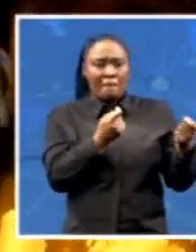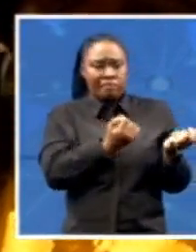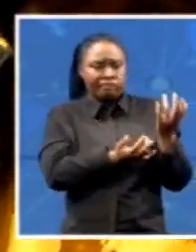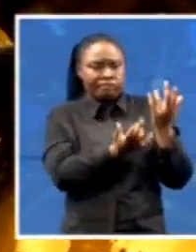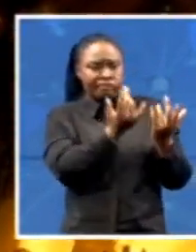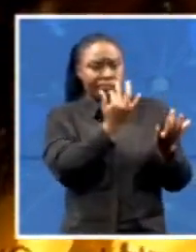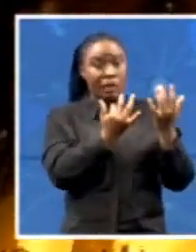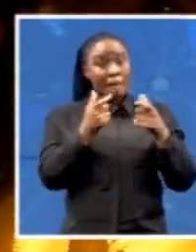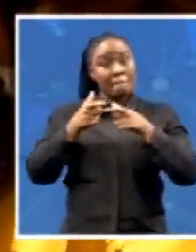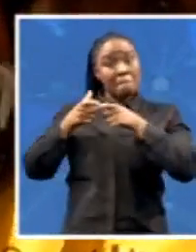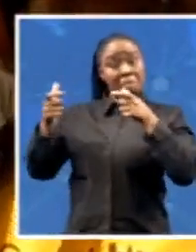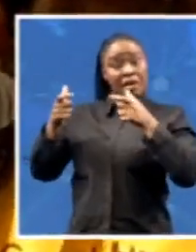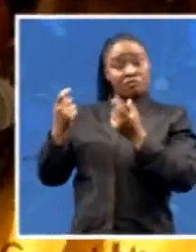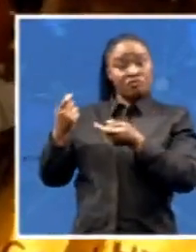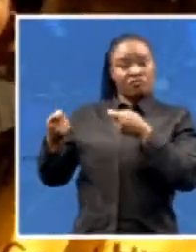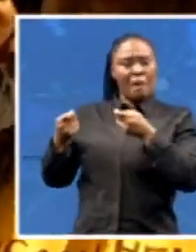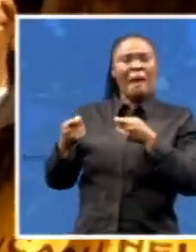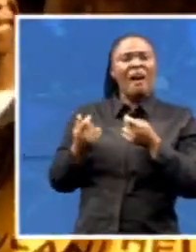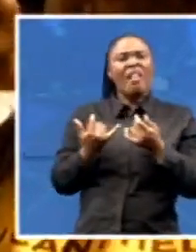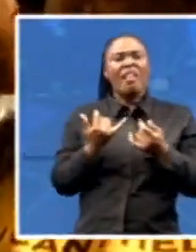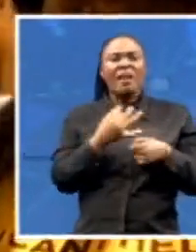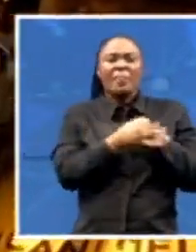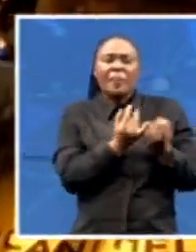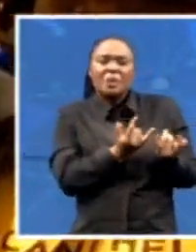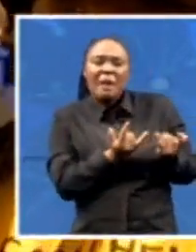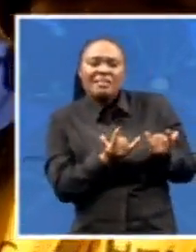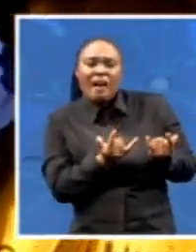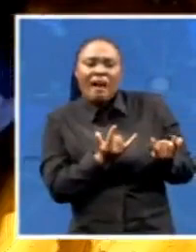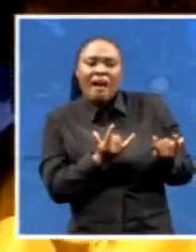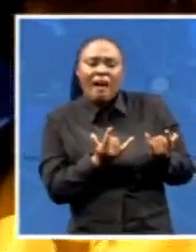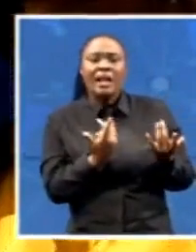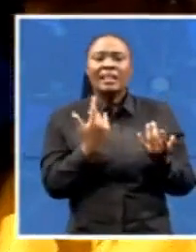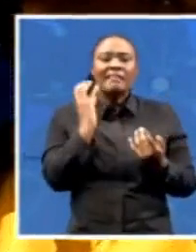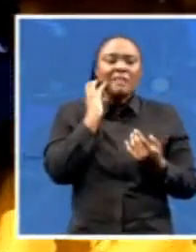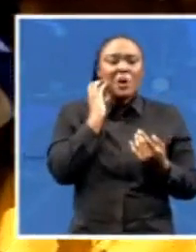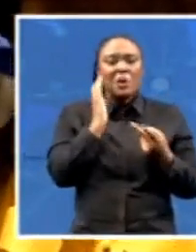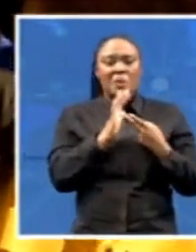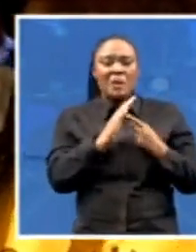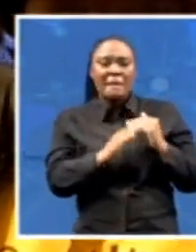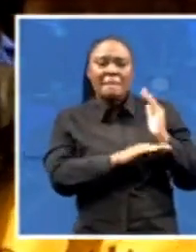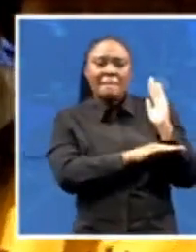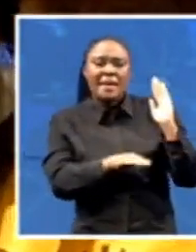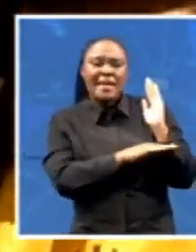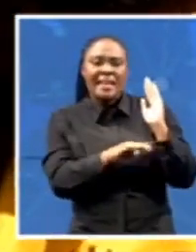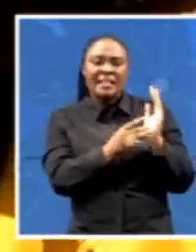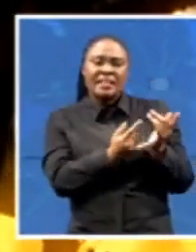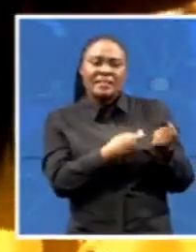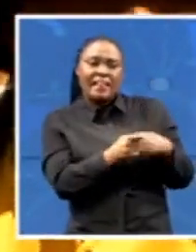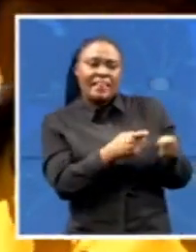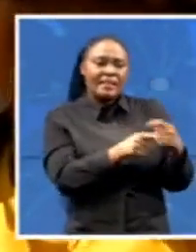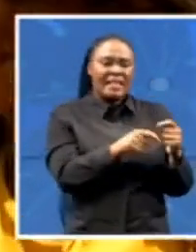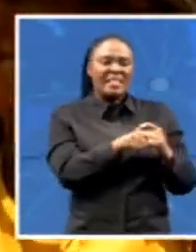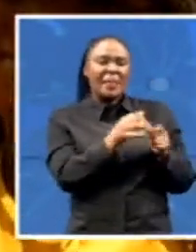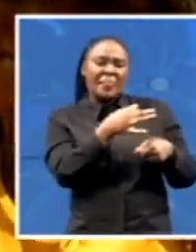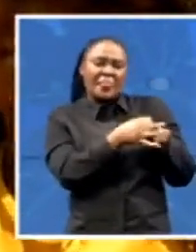puzzle shops, corner shops where they sell cell phones, beds, and we are not happy the way the shops have been structured,